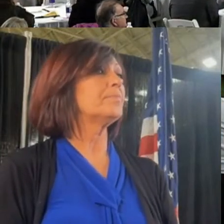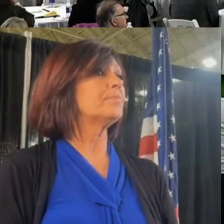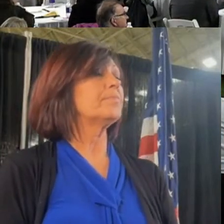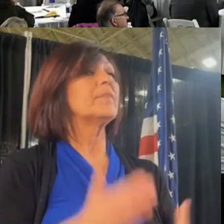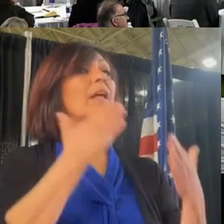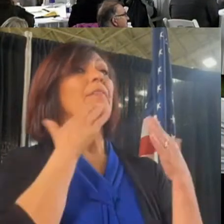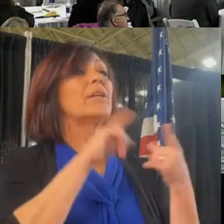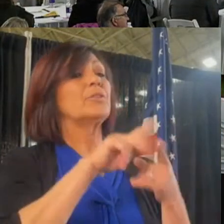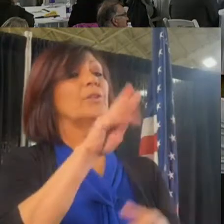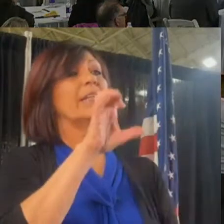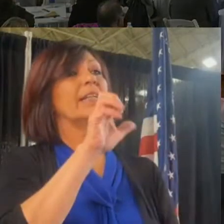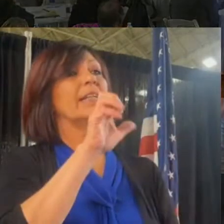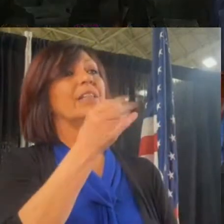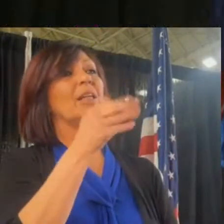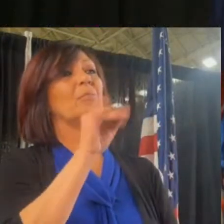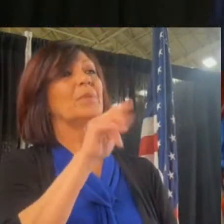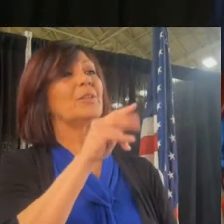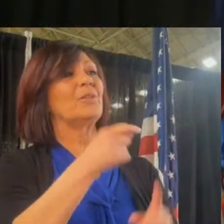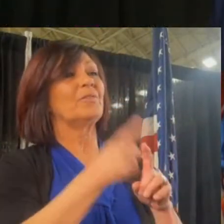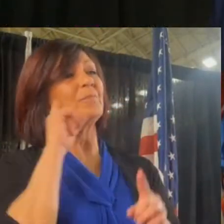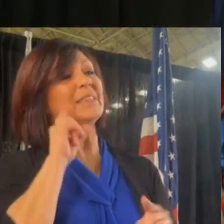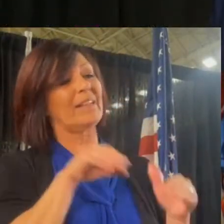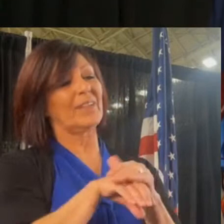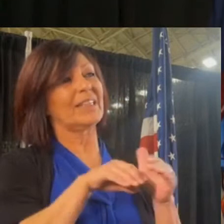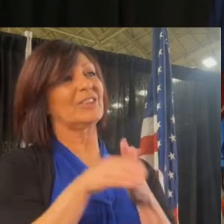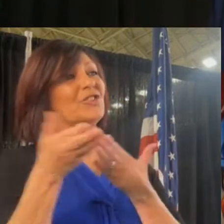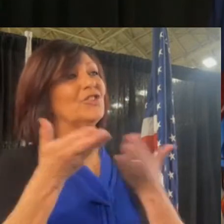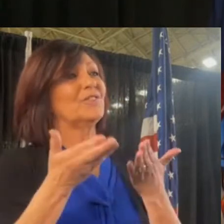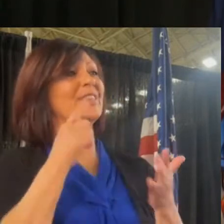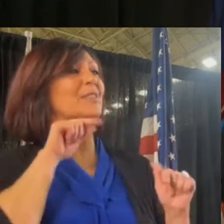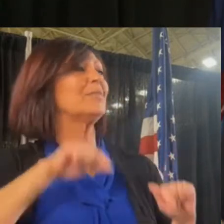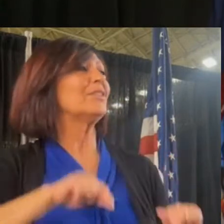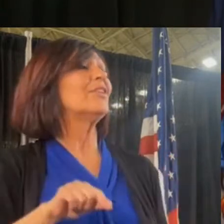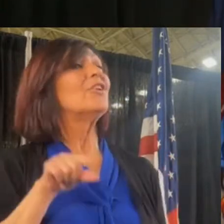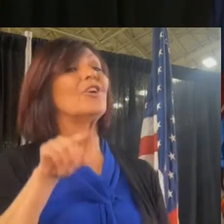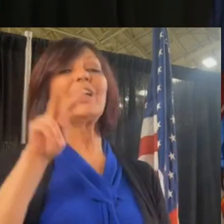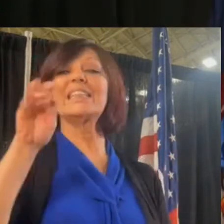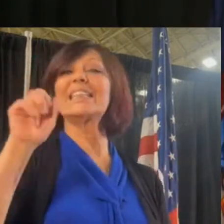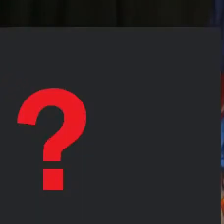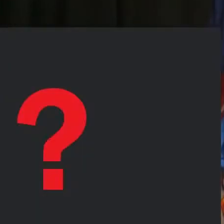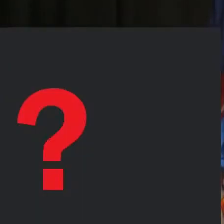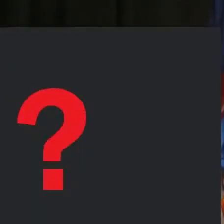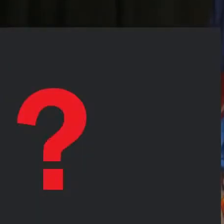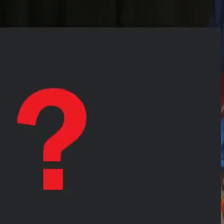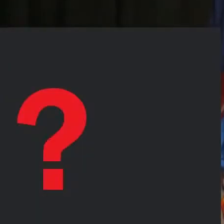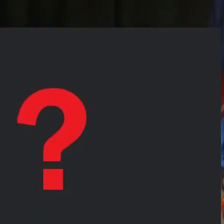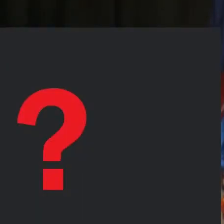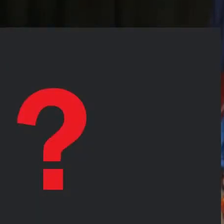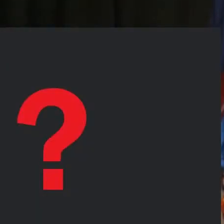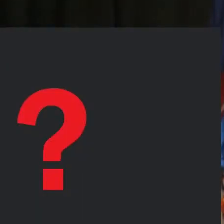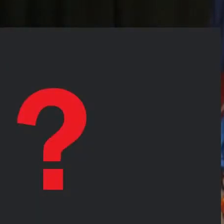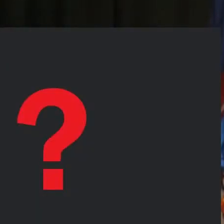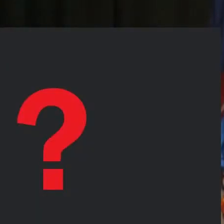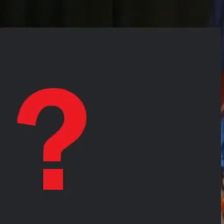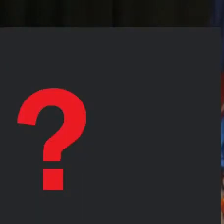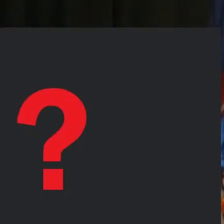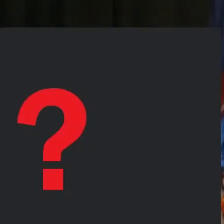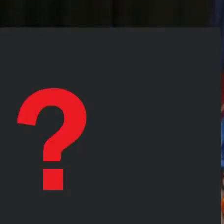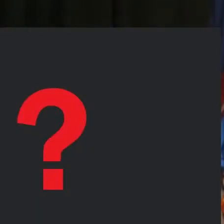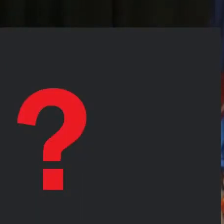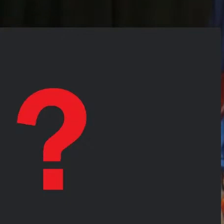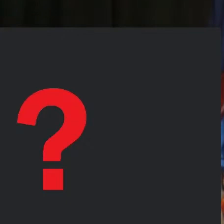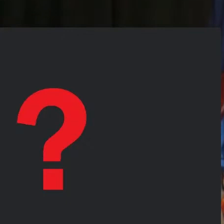Thank you to Karen Gambino from Deaf Access Services for being here, and her and Kendra Schmidt were there all along as we did the